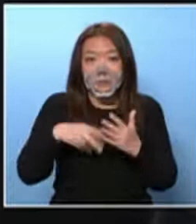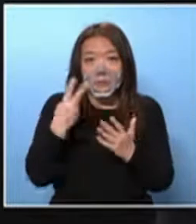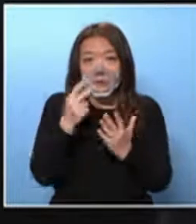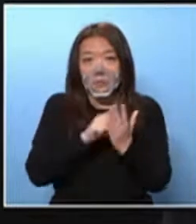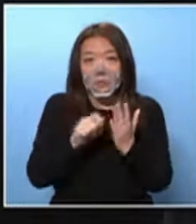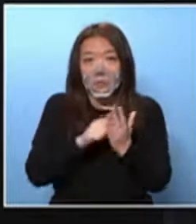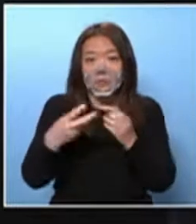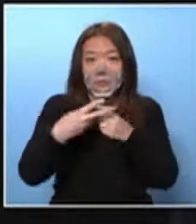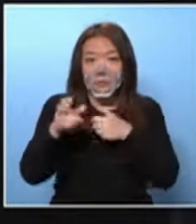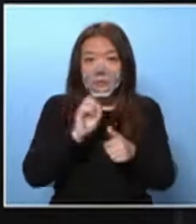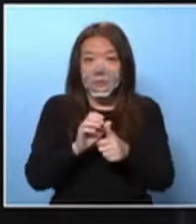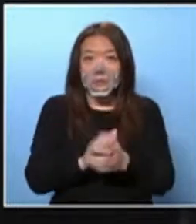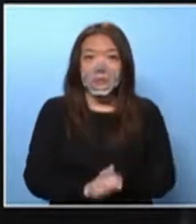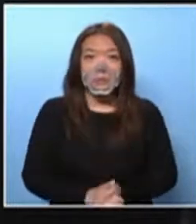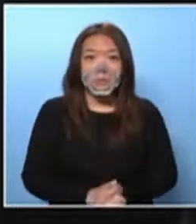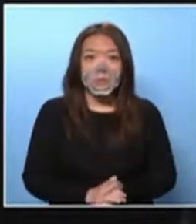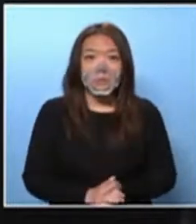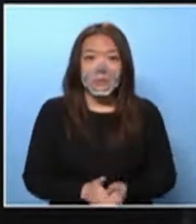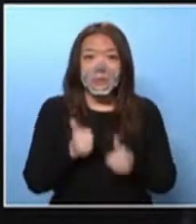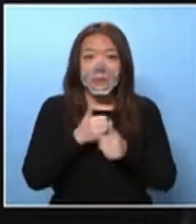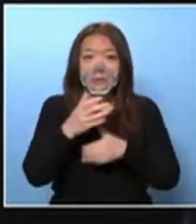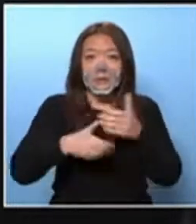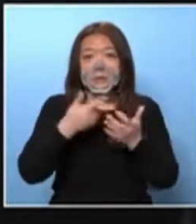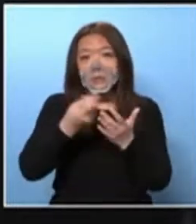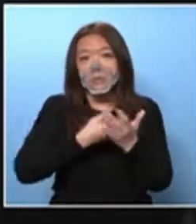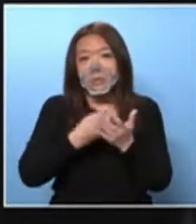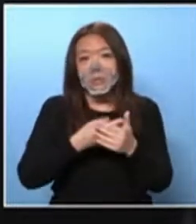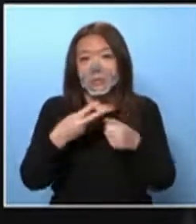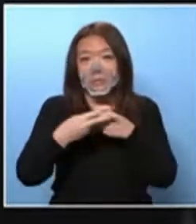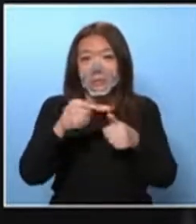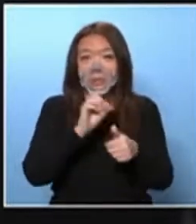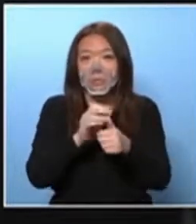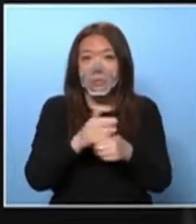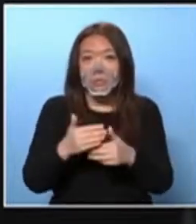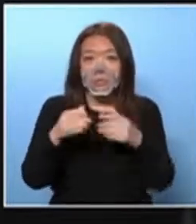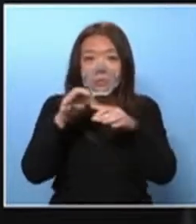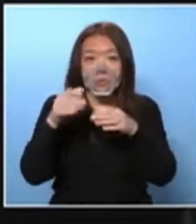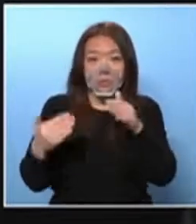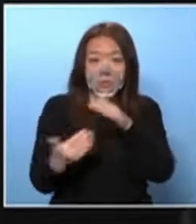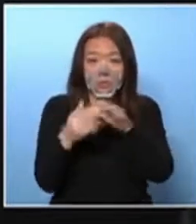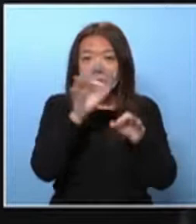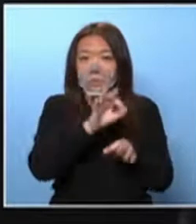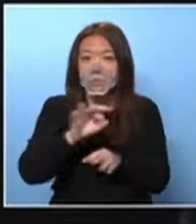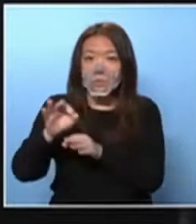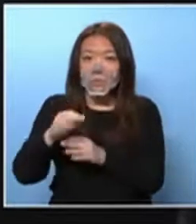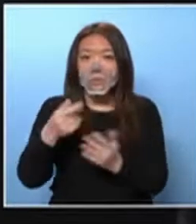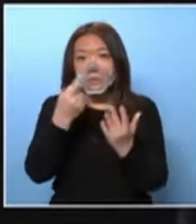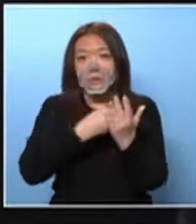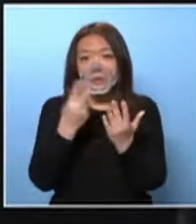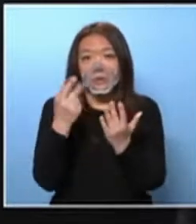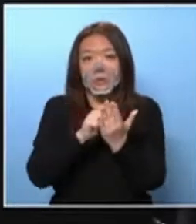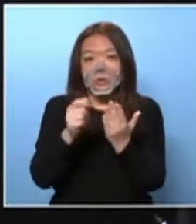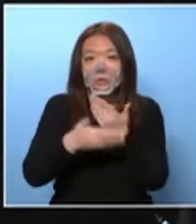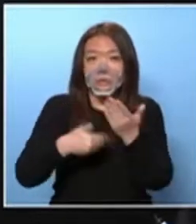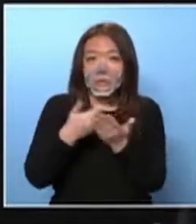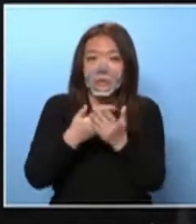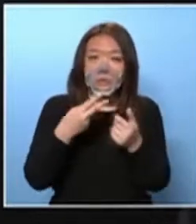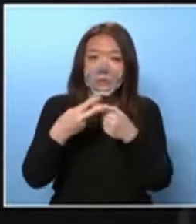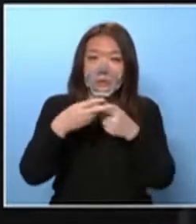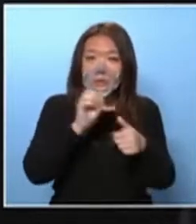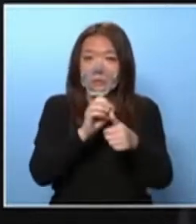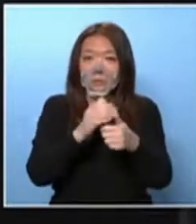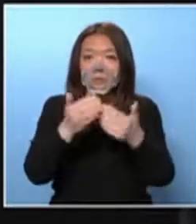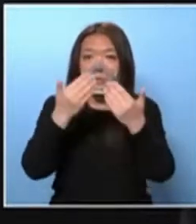I now propose the question to you that the aforesaid bill be read the second time. In accordance with the rules of procedure, the second reading debate is adjourned and the bill